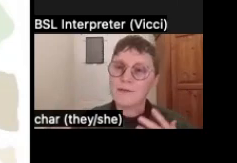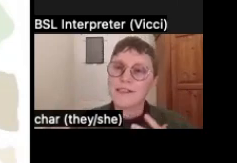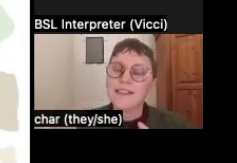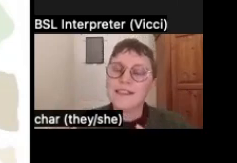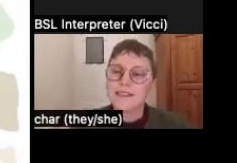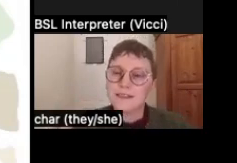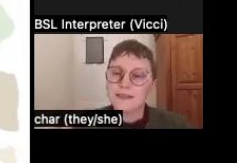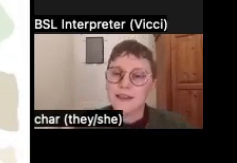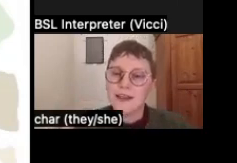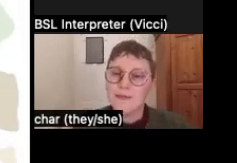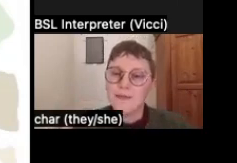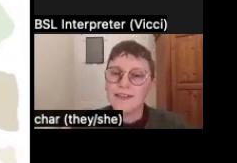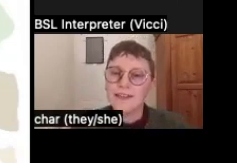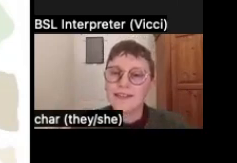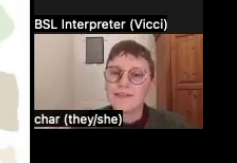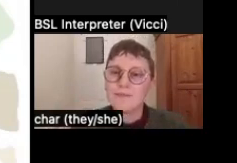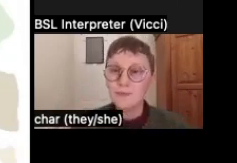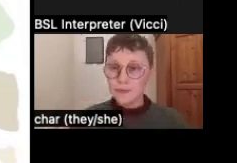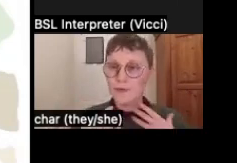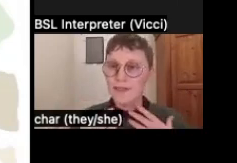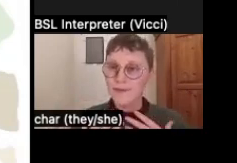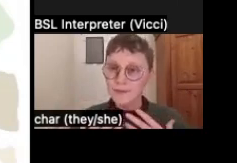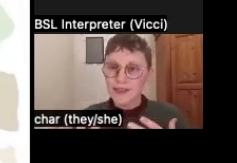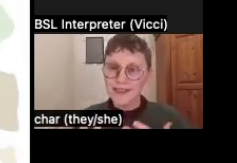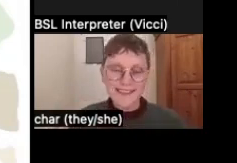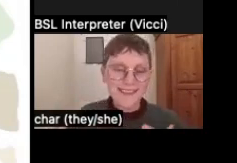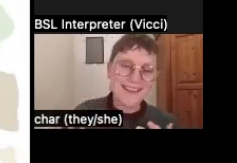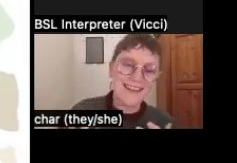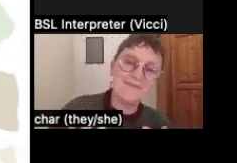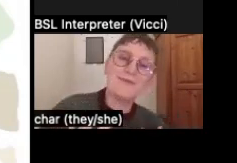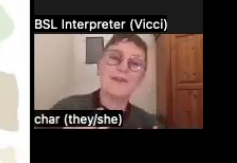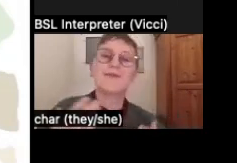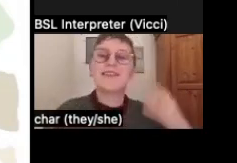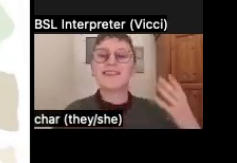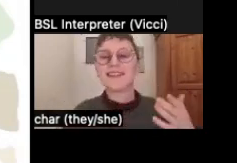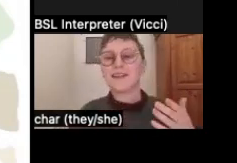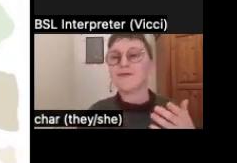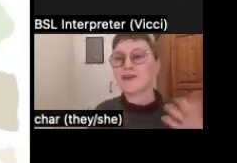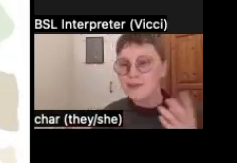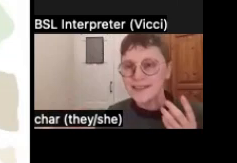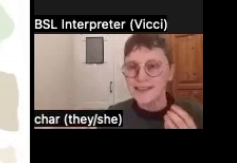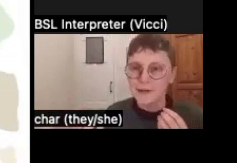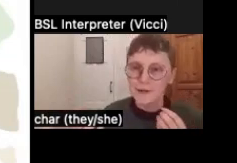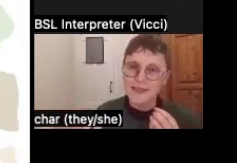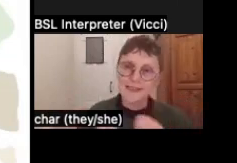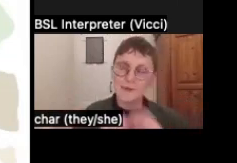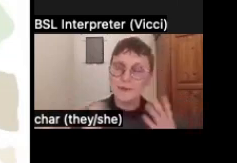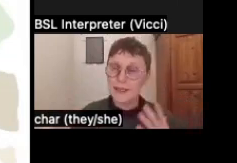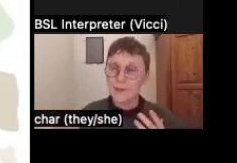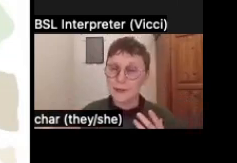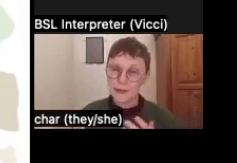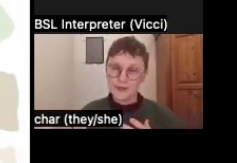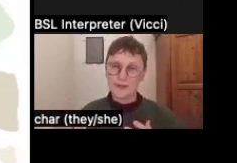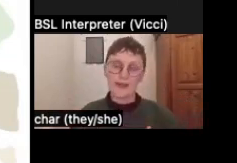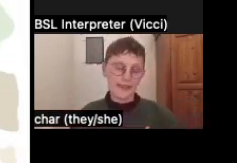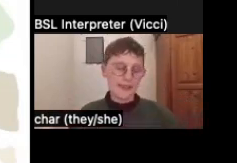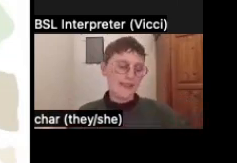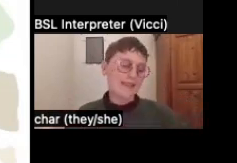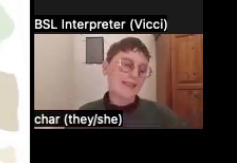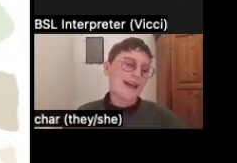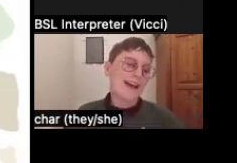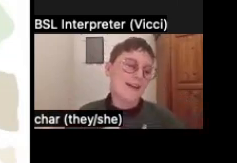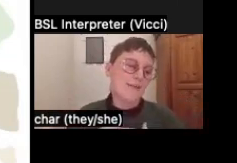Crip fragmentation is, for me at least, one of these kind of very particular ways that we might approach